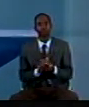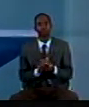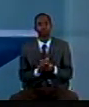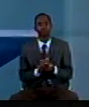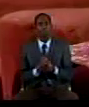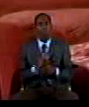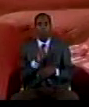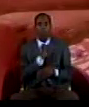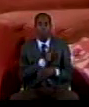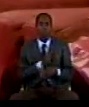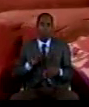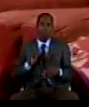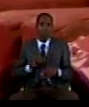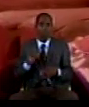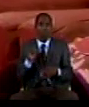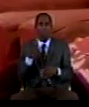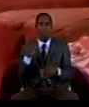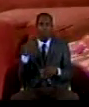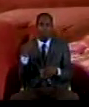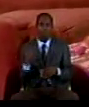Members of the praise,